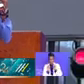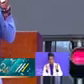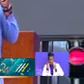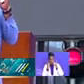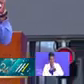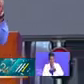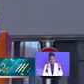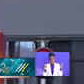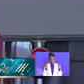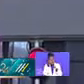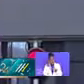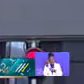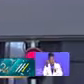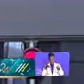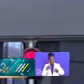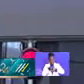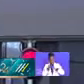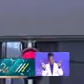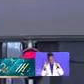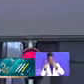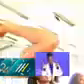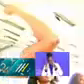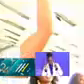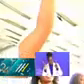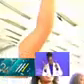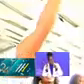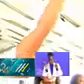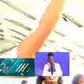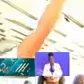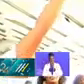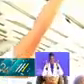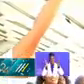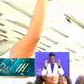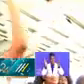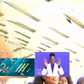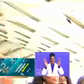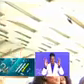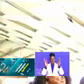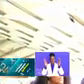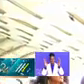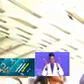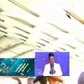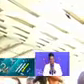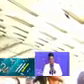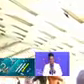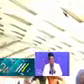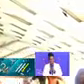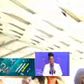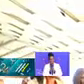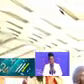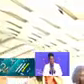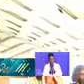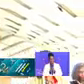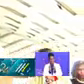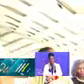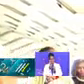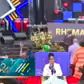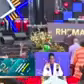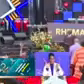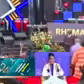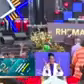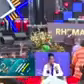Visa is ready anywhere they have rejected you Vis get